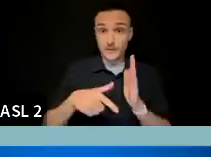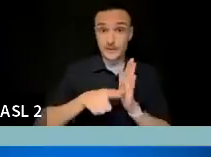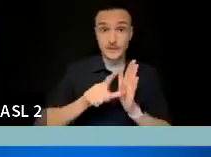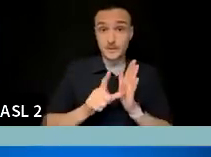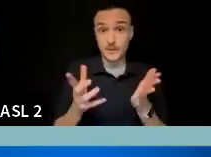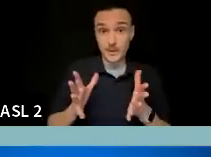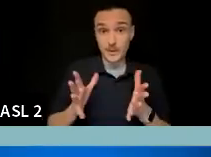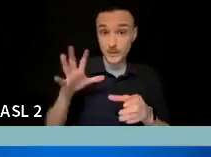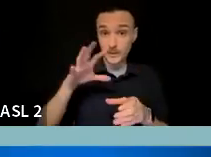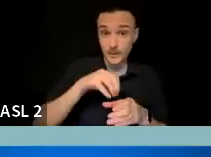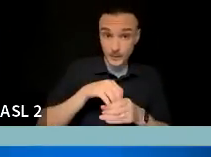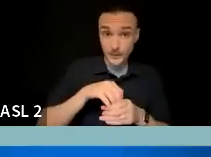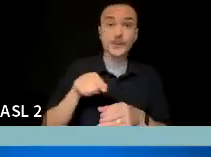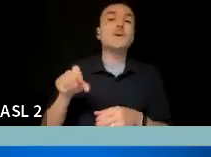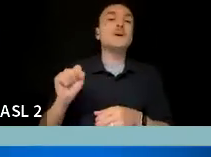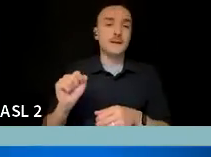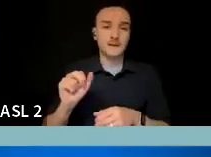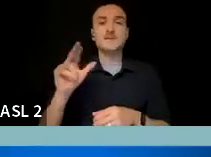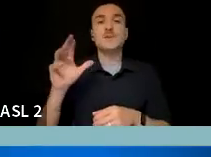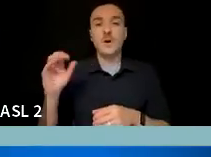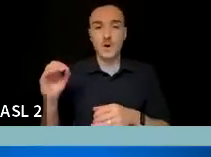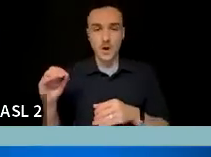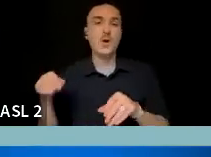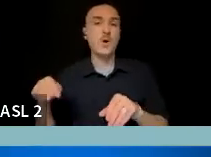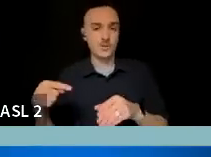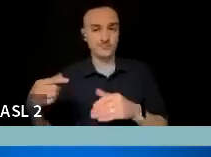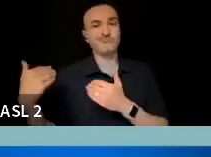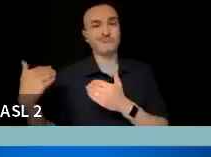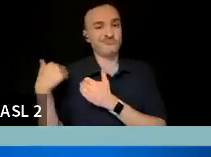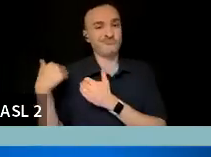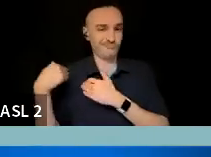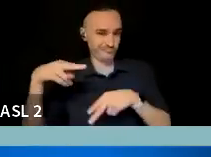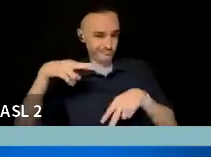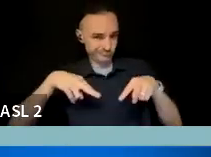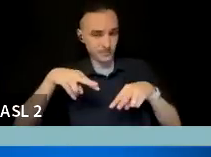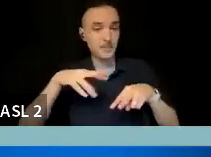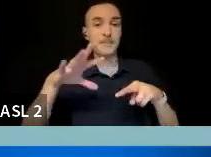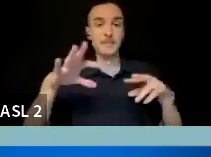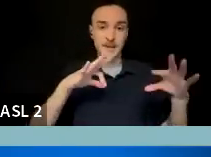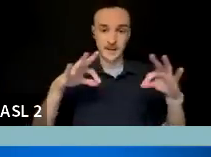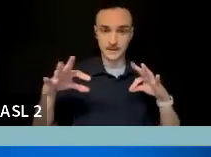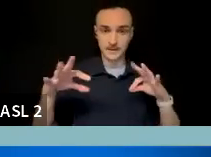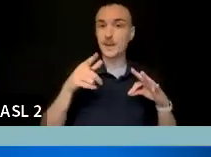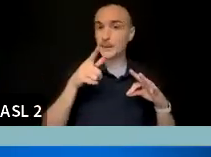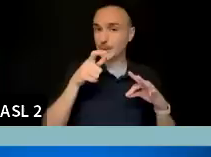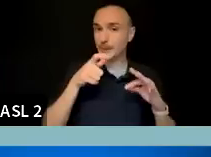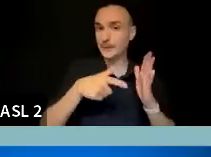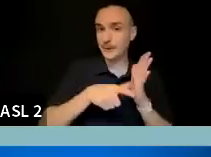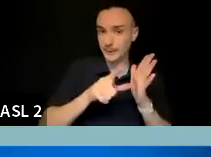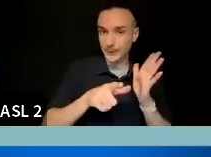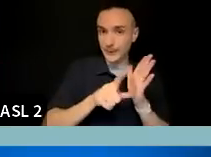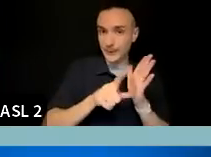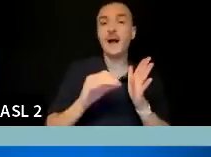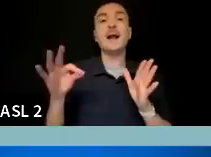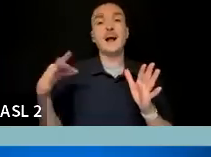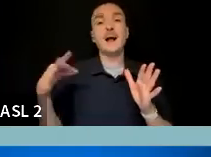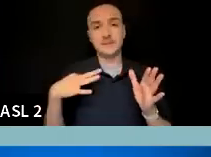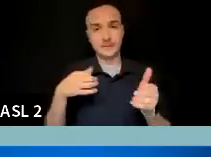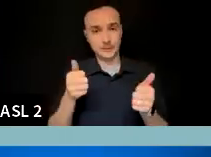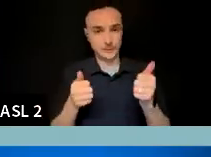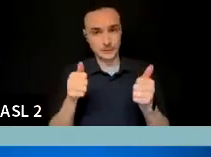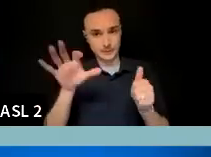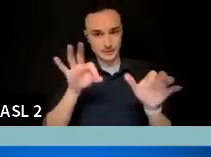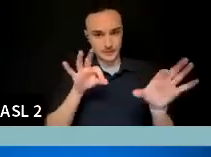initial peer review. The reviewers are selected, the applications are assigned for review, and the study section meets and assesses